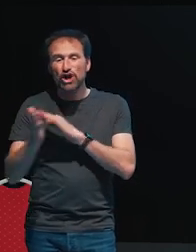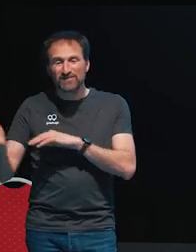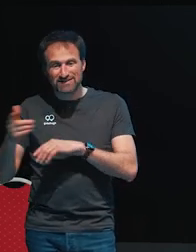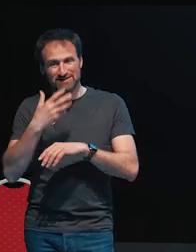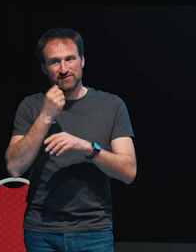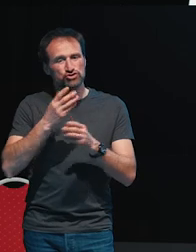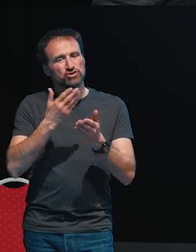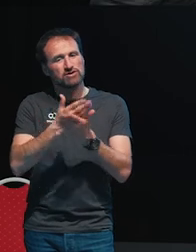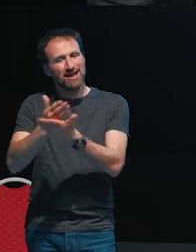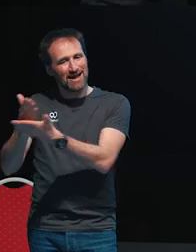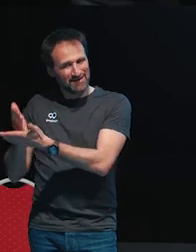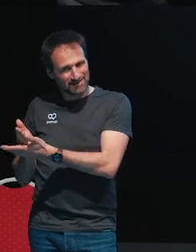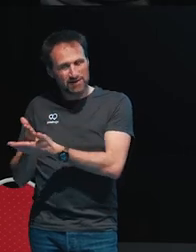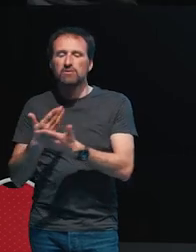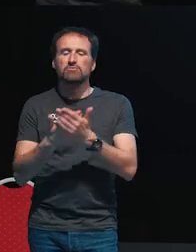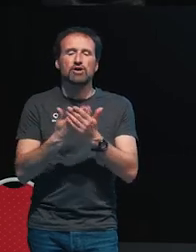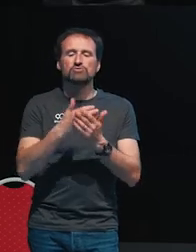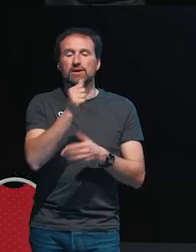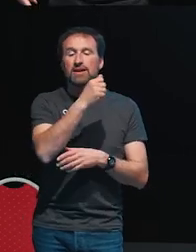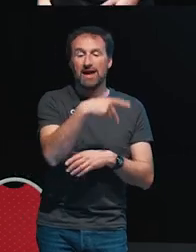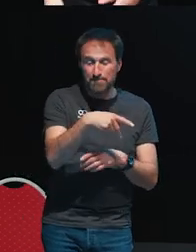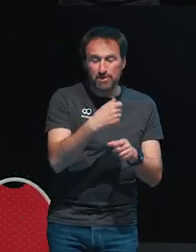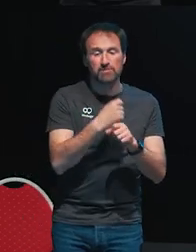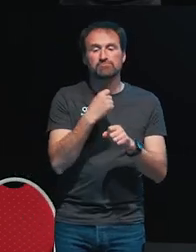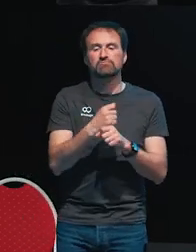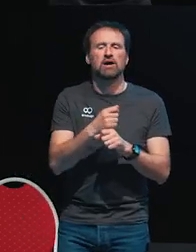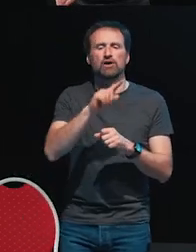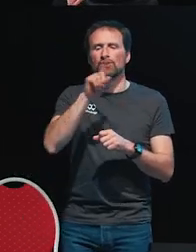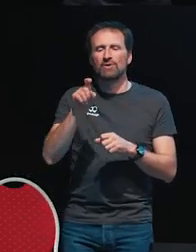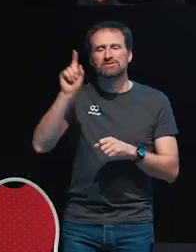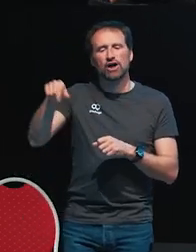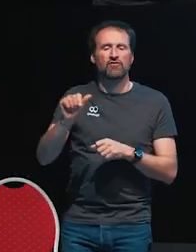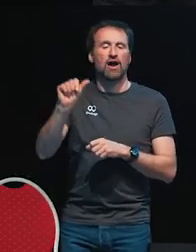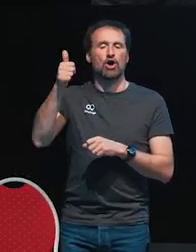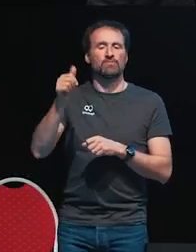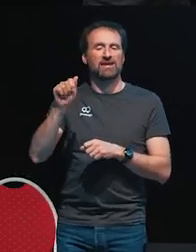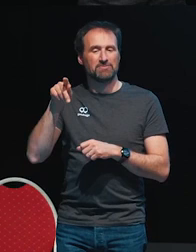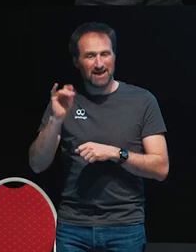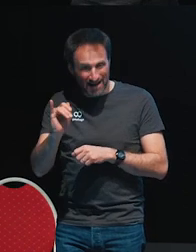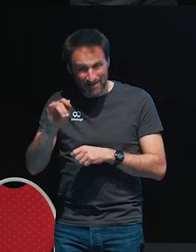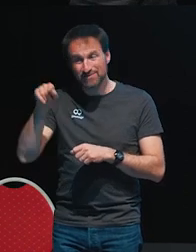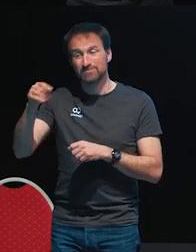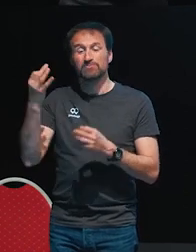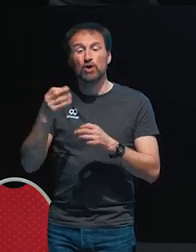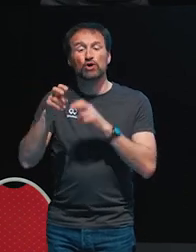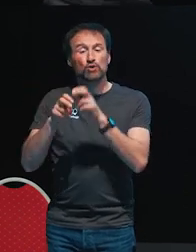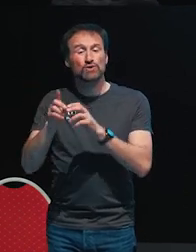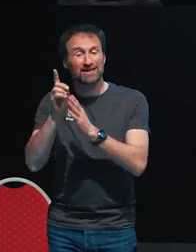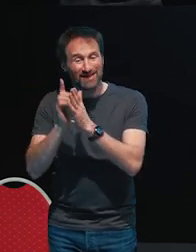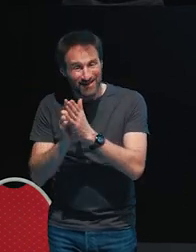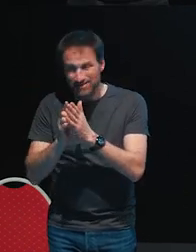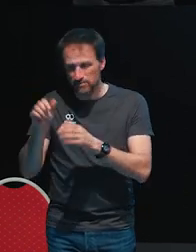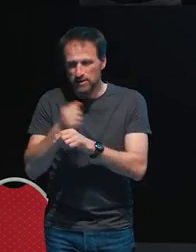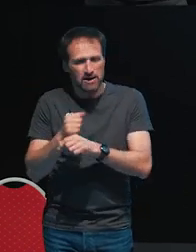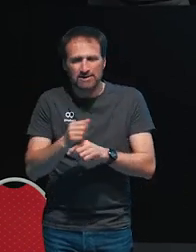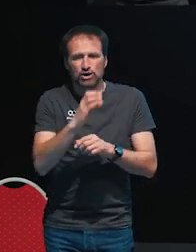For example, your app does a request to your API, your main API, and that main API wants to have some user data. It cannot pass that cookie from the